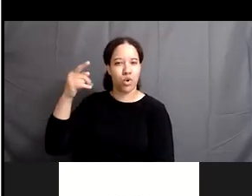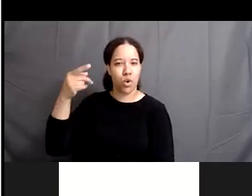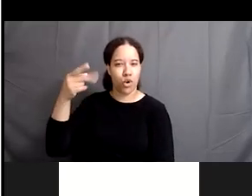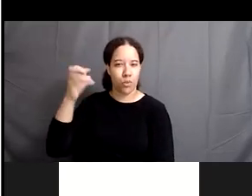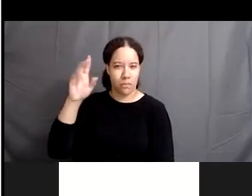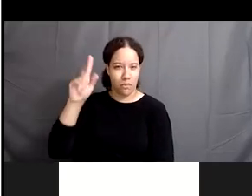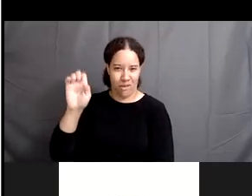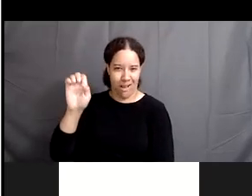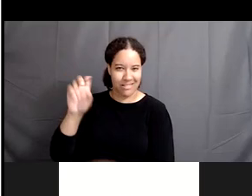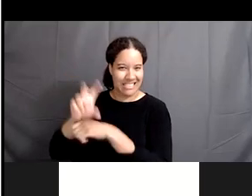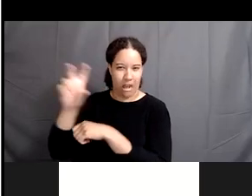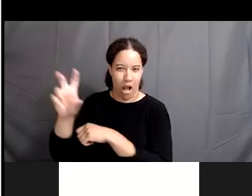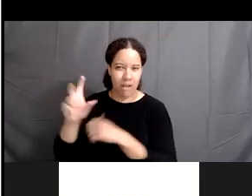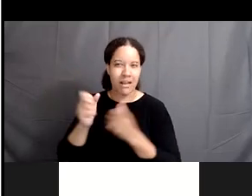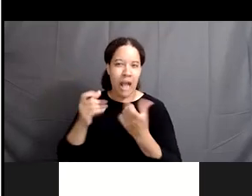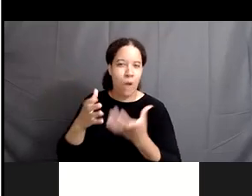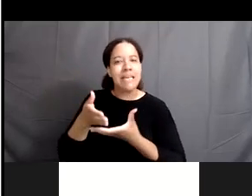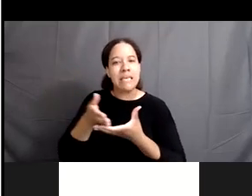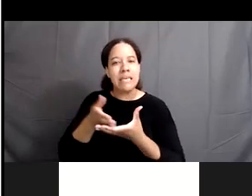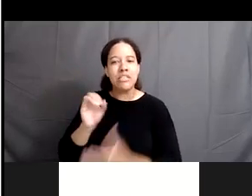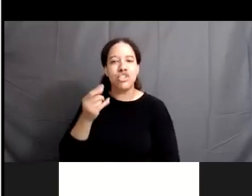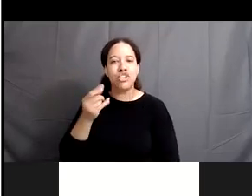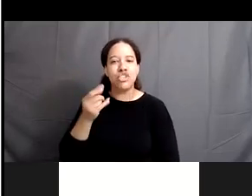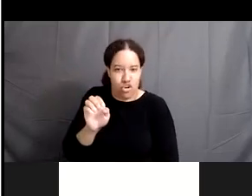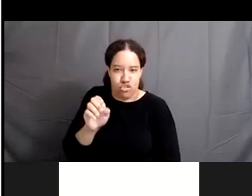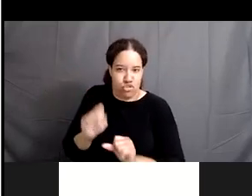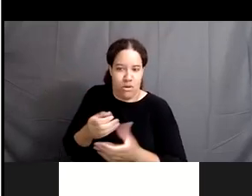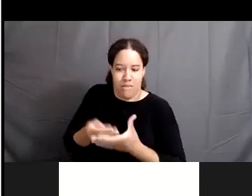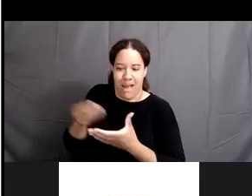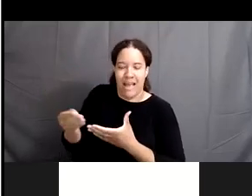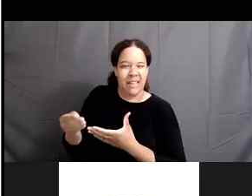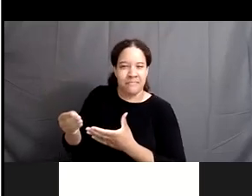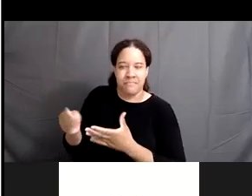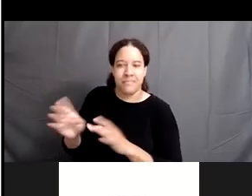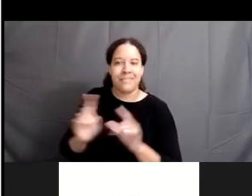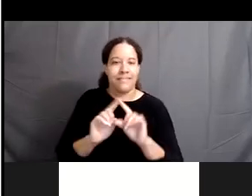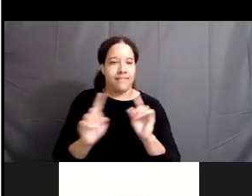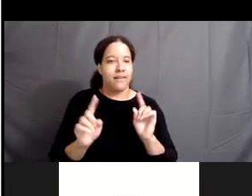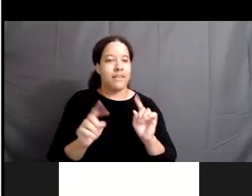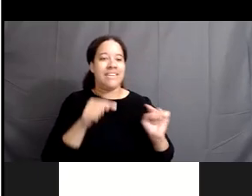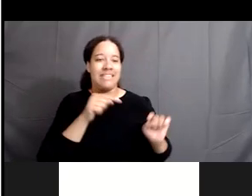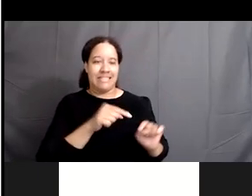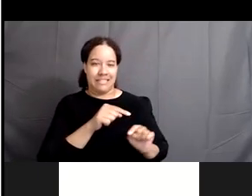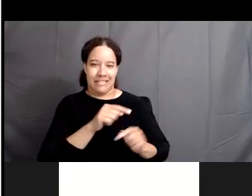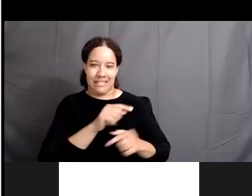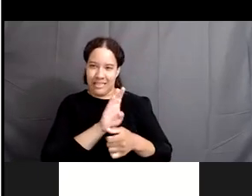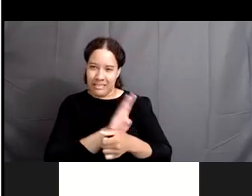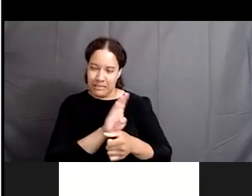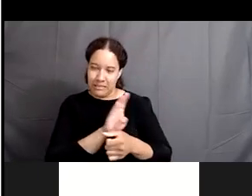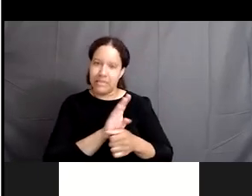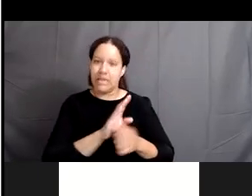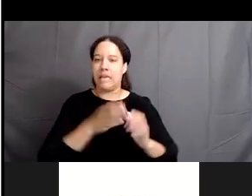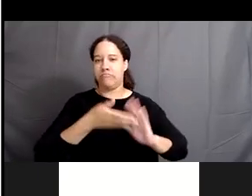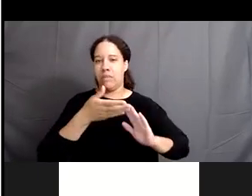own determine the level of influence that you have over that business. Instead, these businesses operate on a